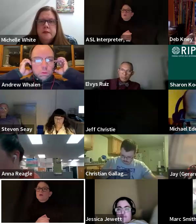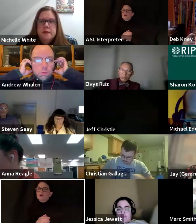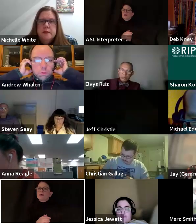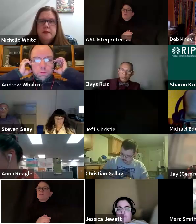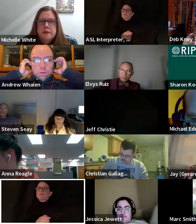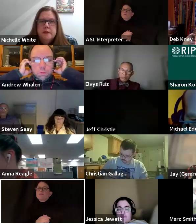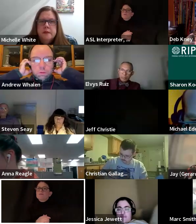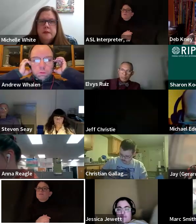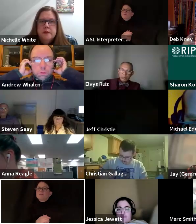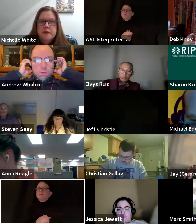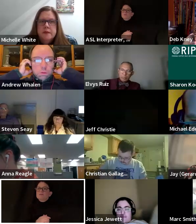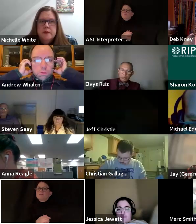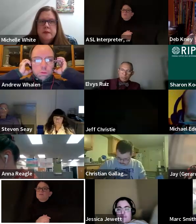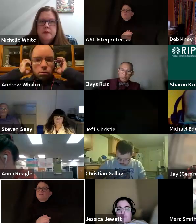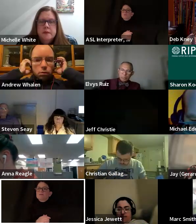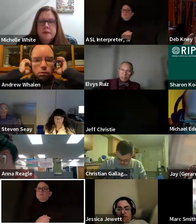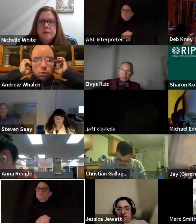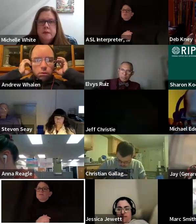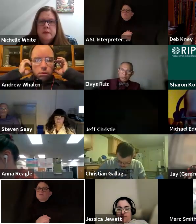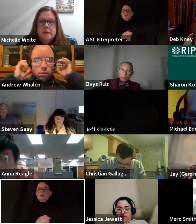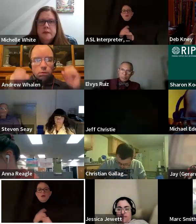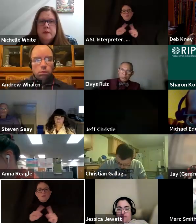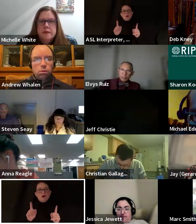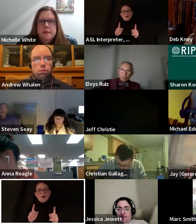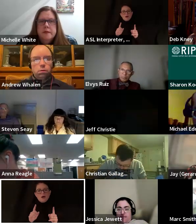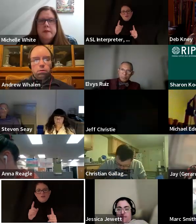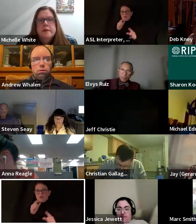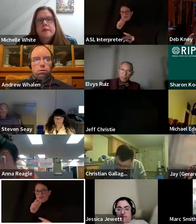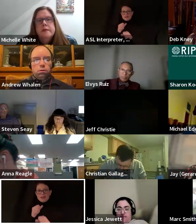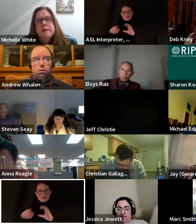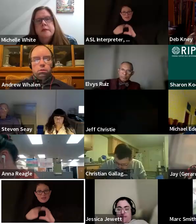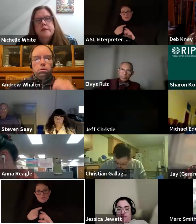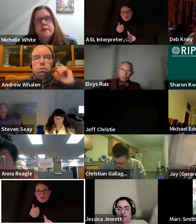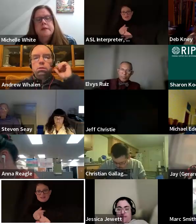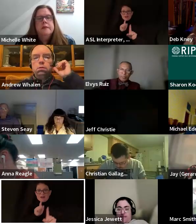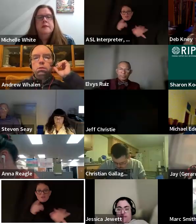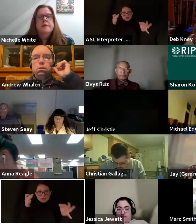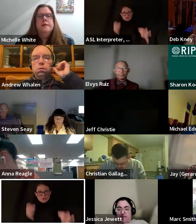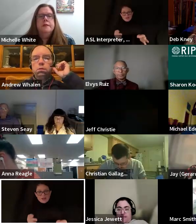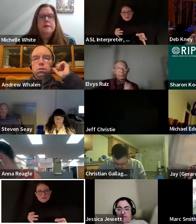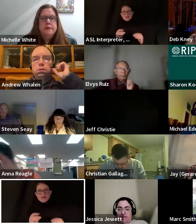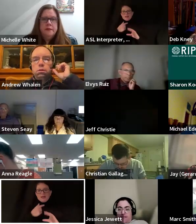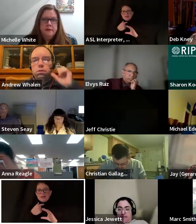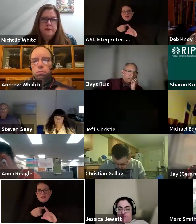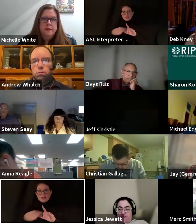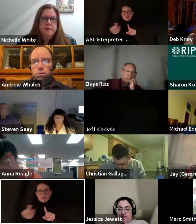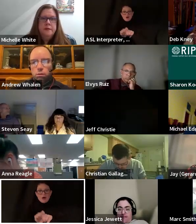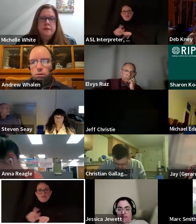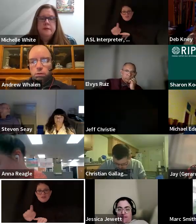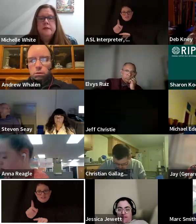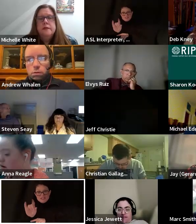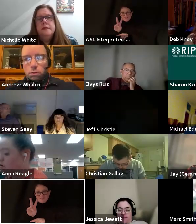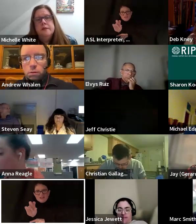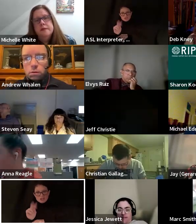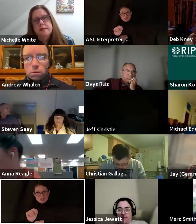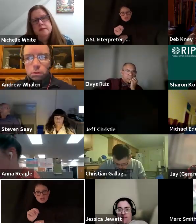get that training, if you didn't get that email and you self-direct, now you could email the division, Heather. That you could email